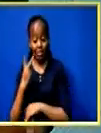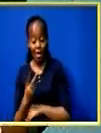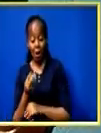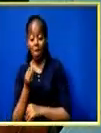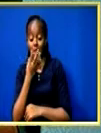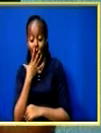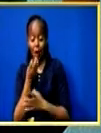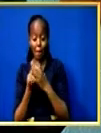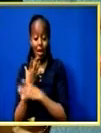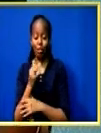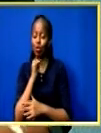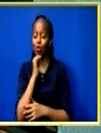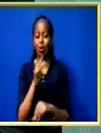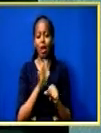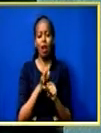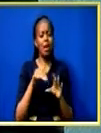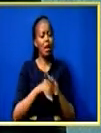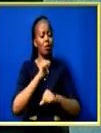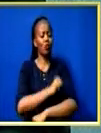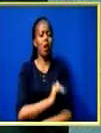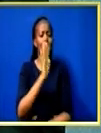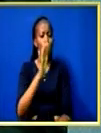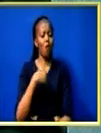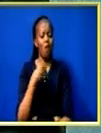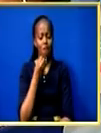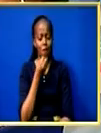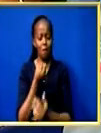plants is not as And much. in your school, there are no flowers.